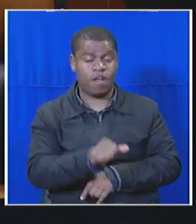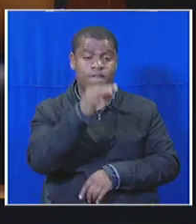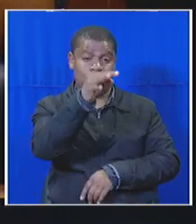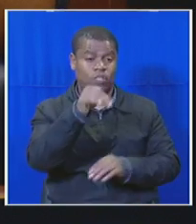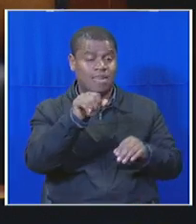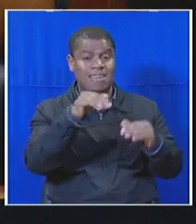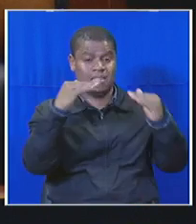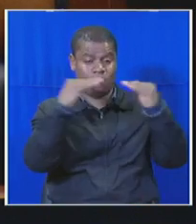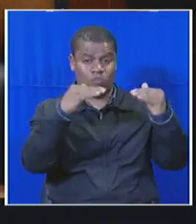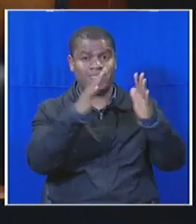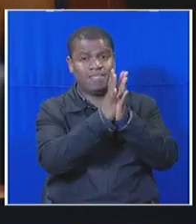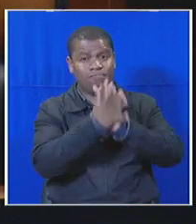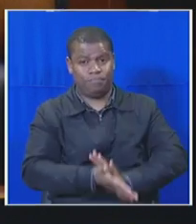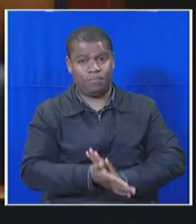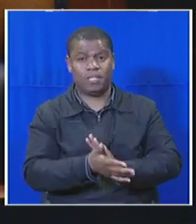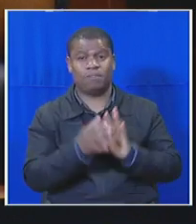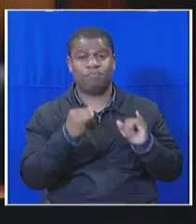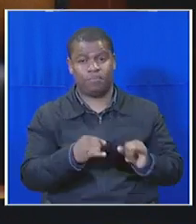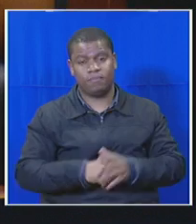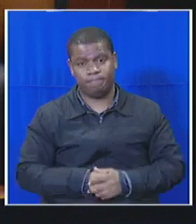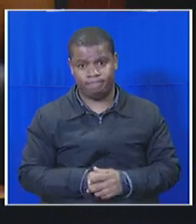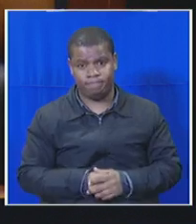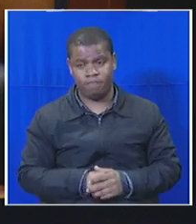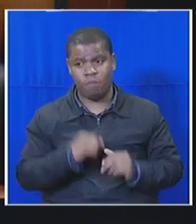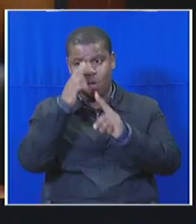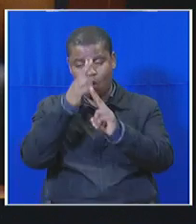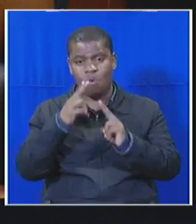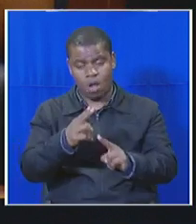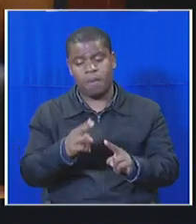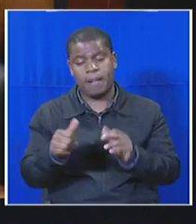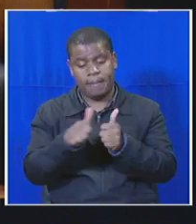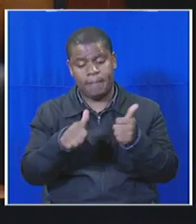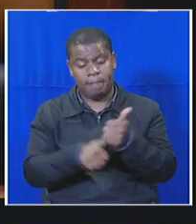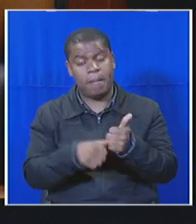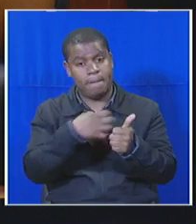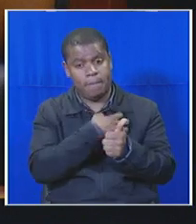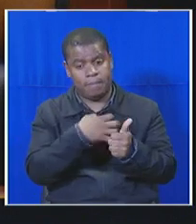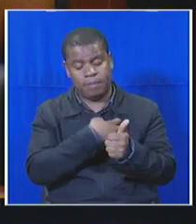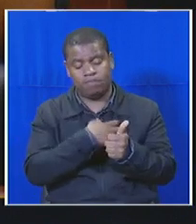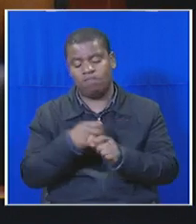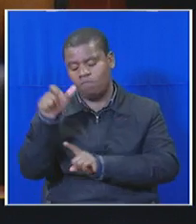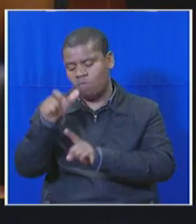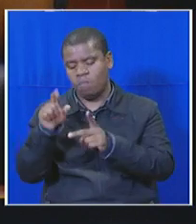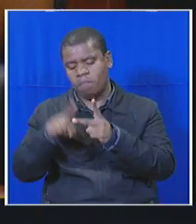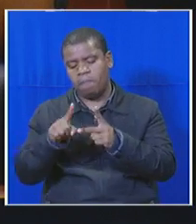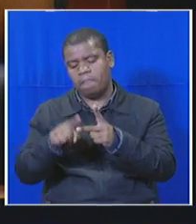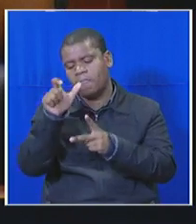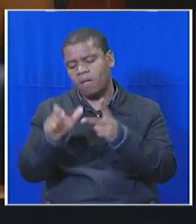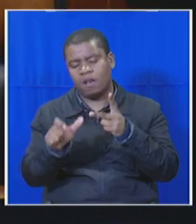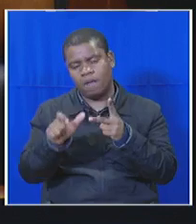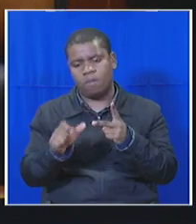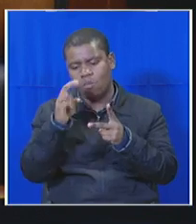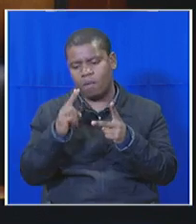Honorable members, yes, Honorable Deputy Minister and Honorable Hlengwa, you will be the last one on this matter. Yeah.